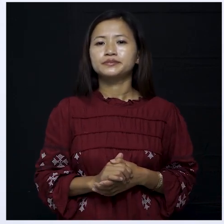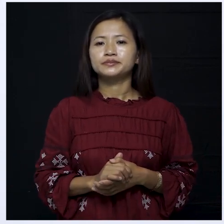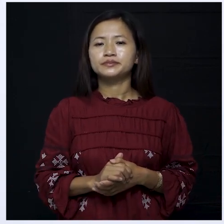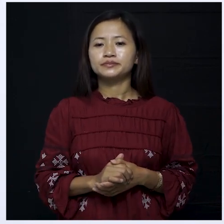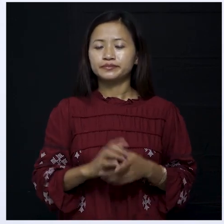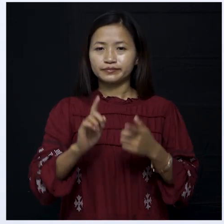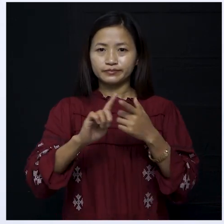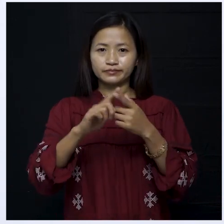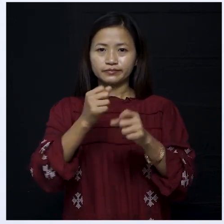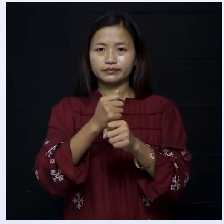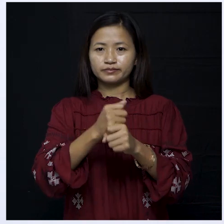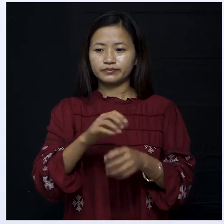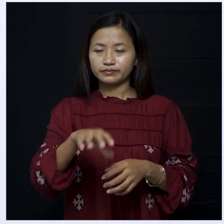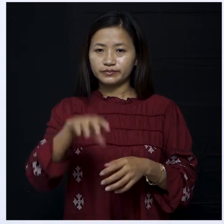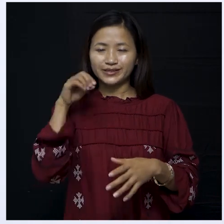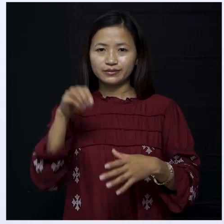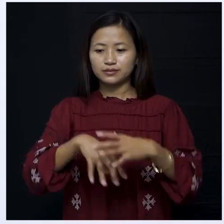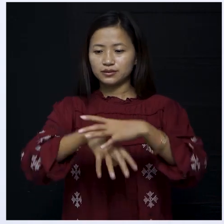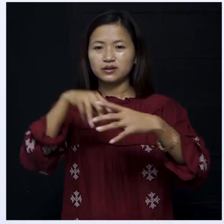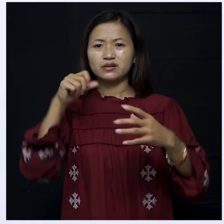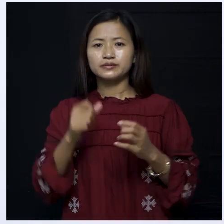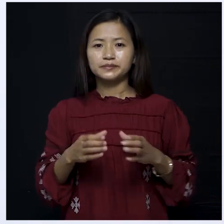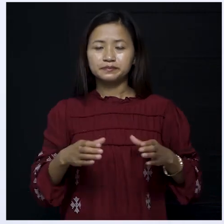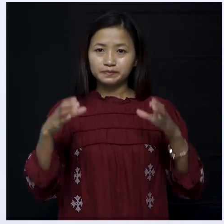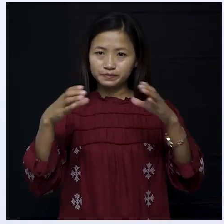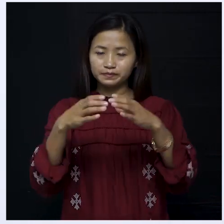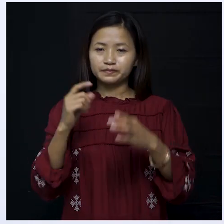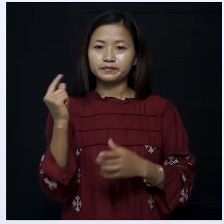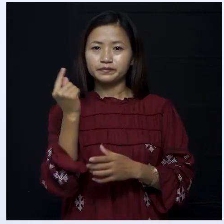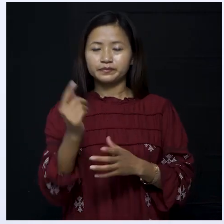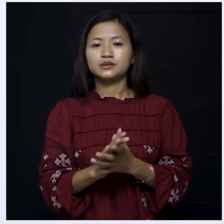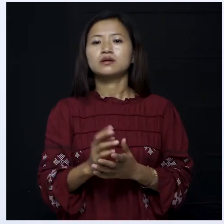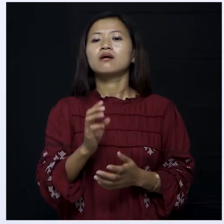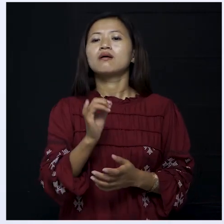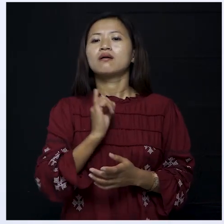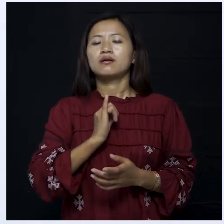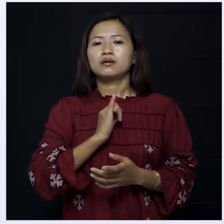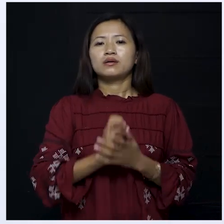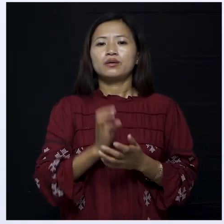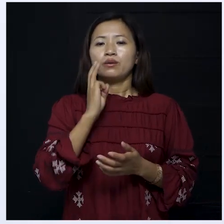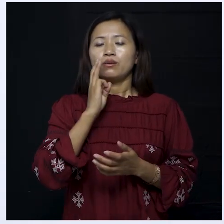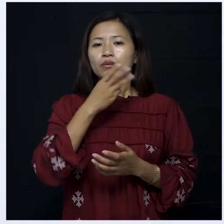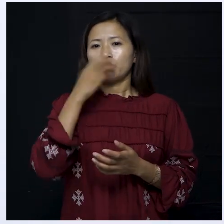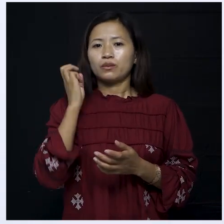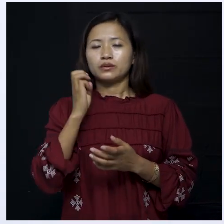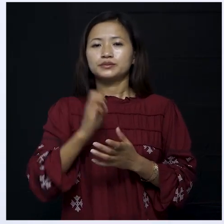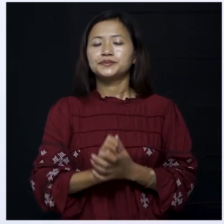Take the example of taking out the trash again. I was